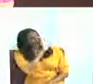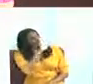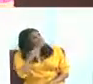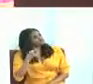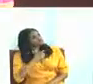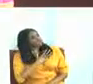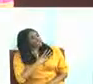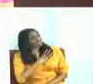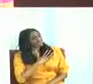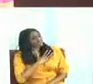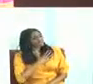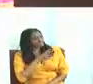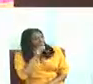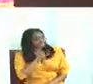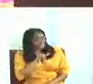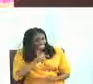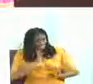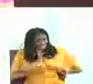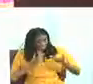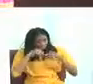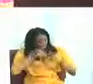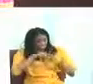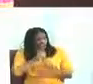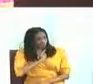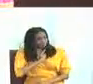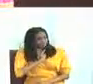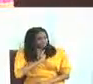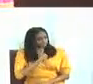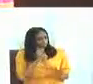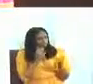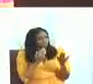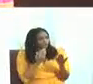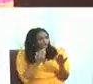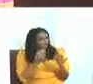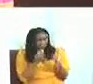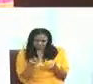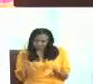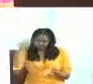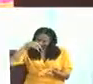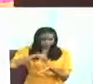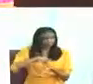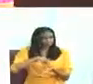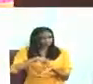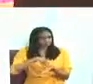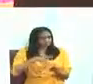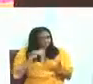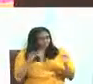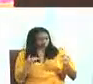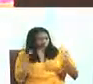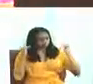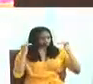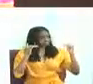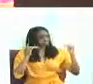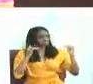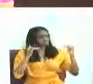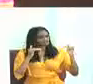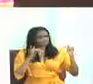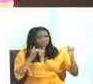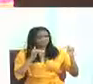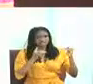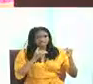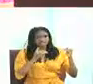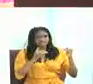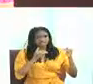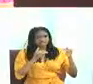that lives within me raised me up. You see, God did something